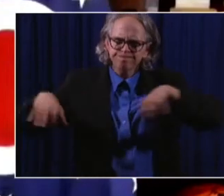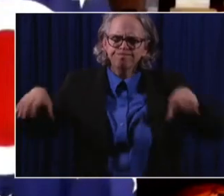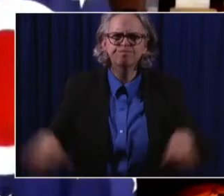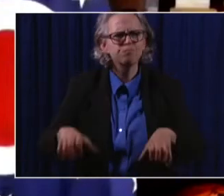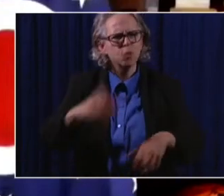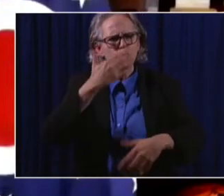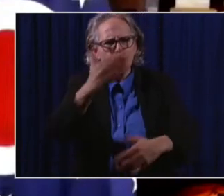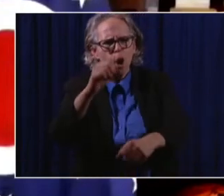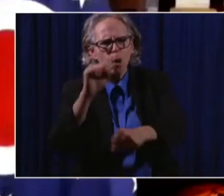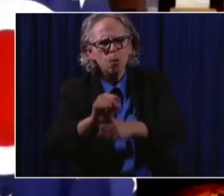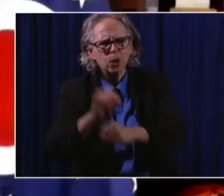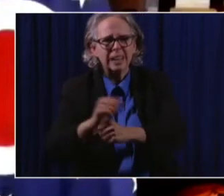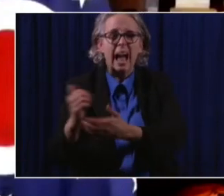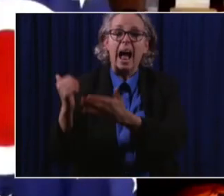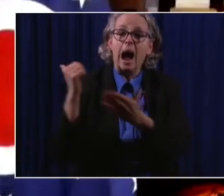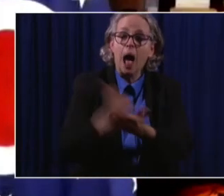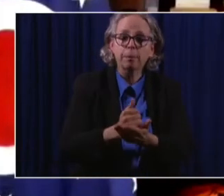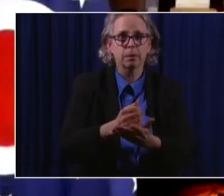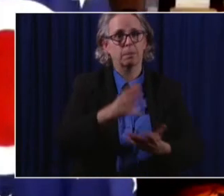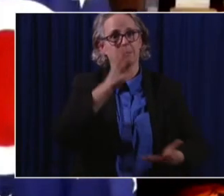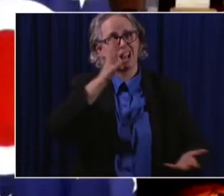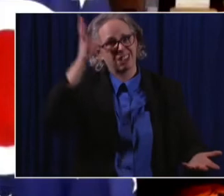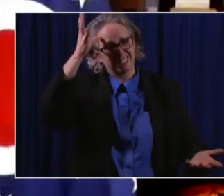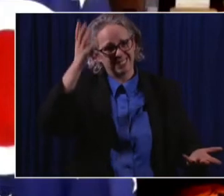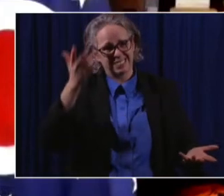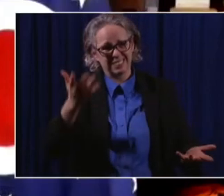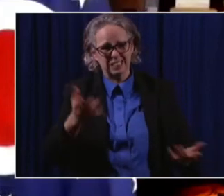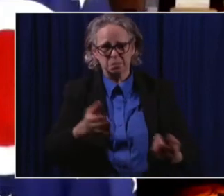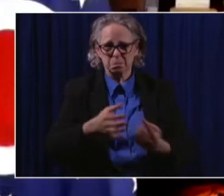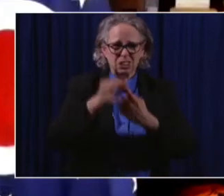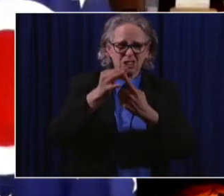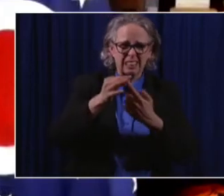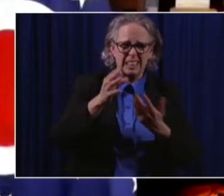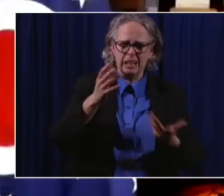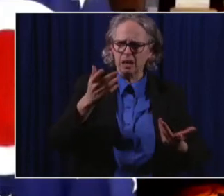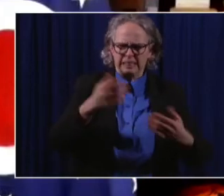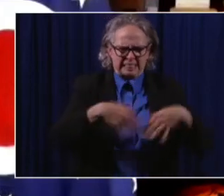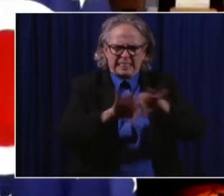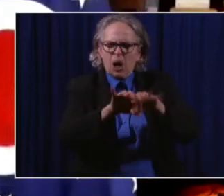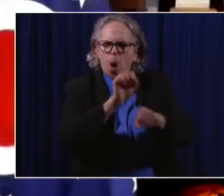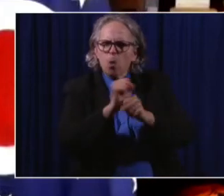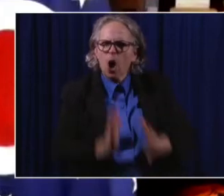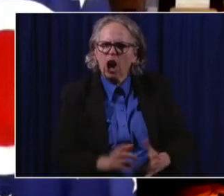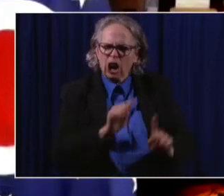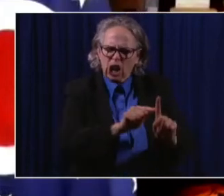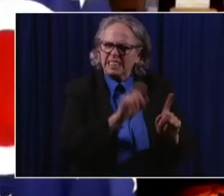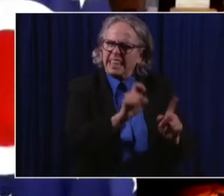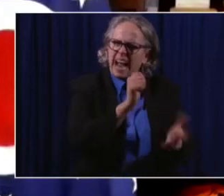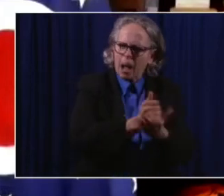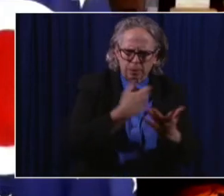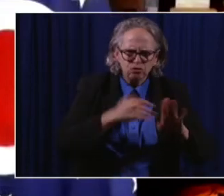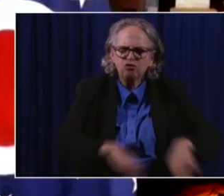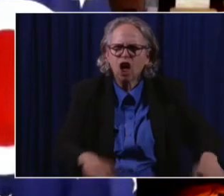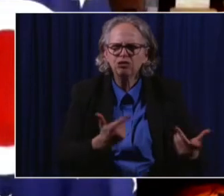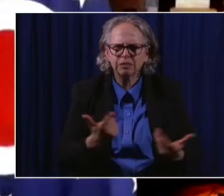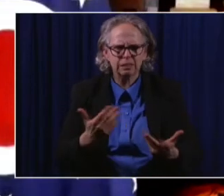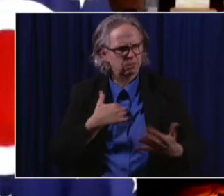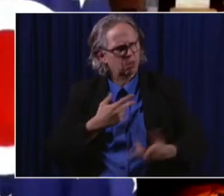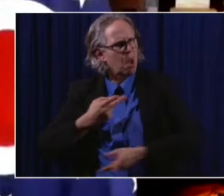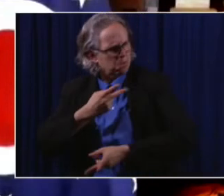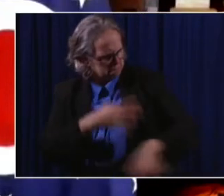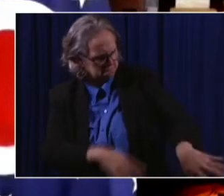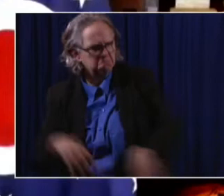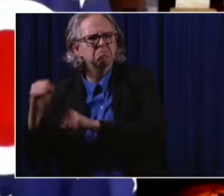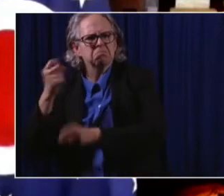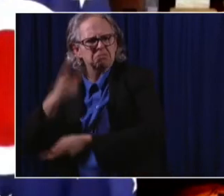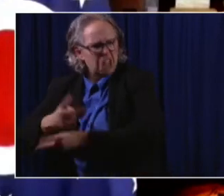workers, and to give them the peace of mind that not only were their children going to be safe, but they were actually going to learn and grow